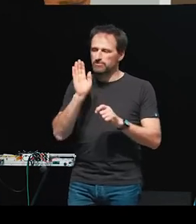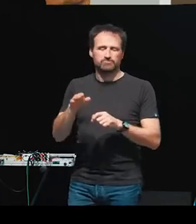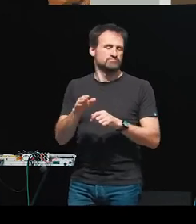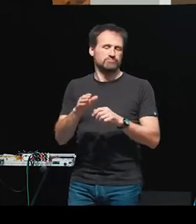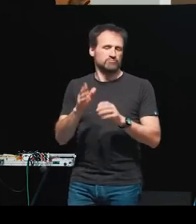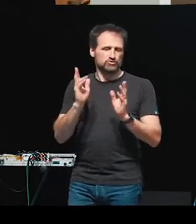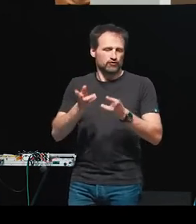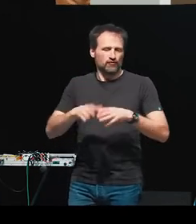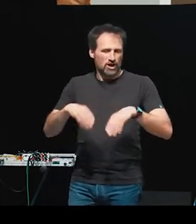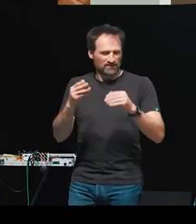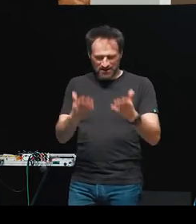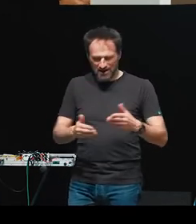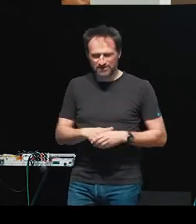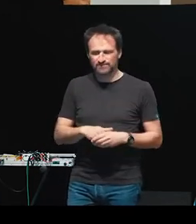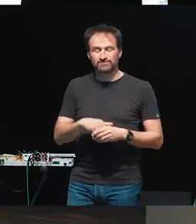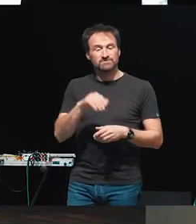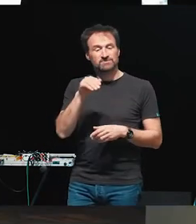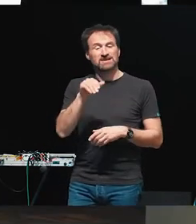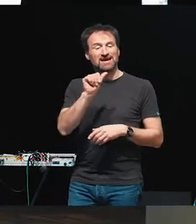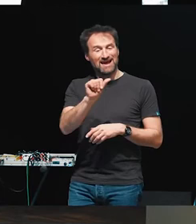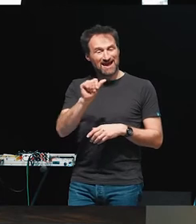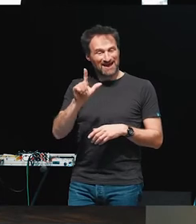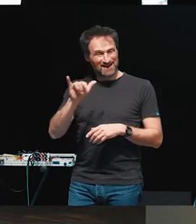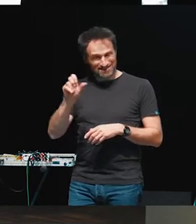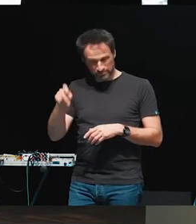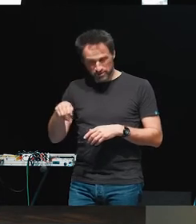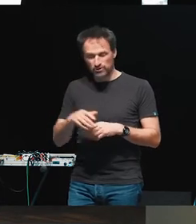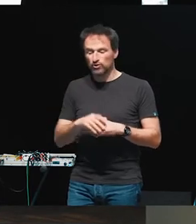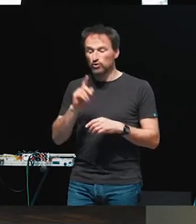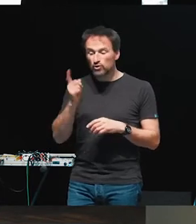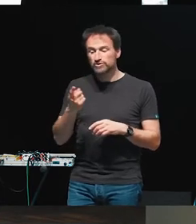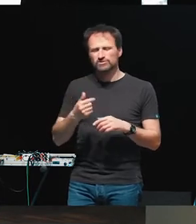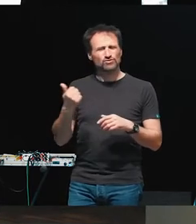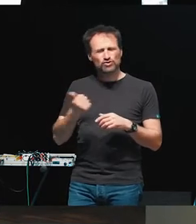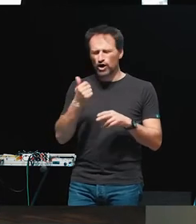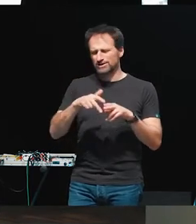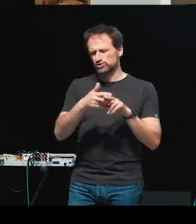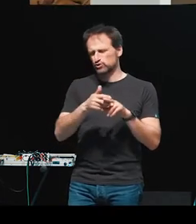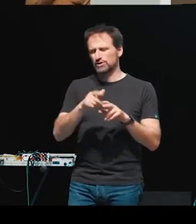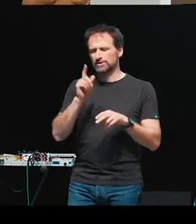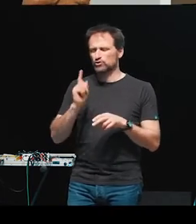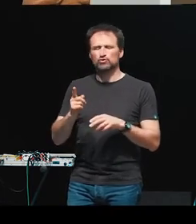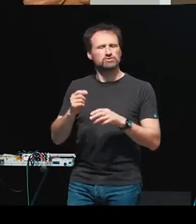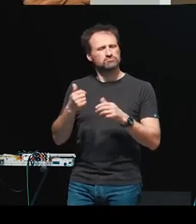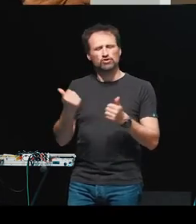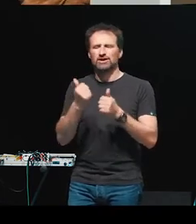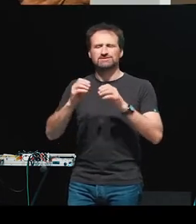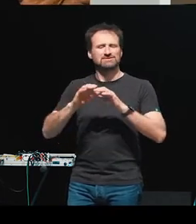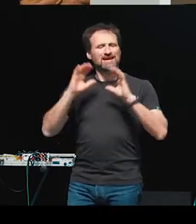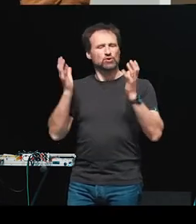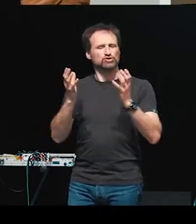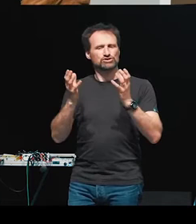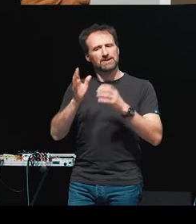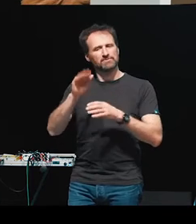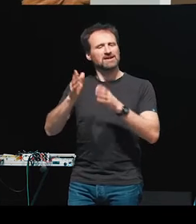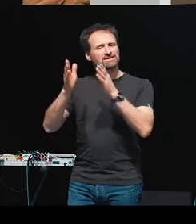it really has great tooling, and it's been battle-tested for years on the server side. So it compiles both to JavaScript